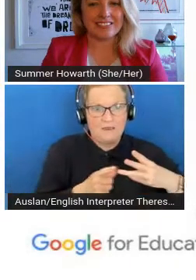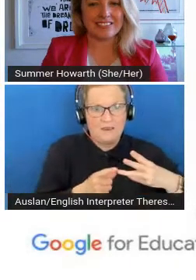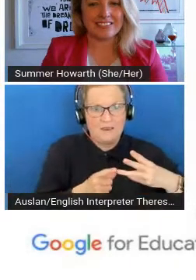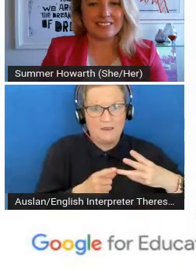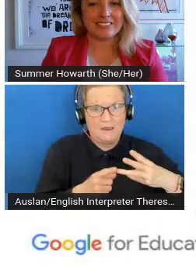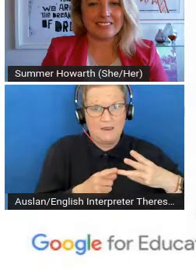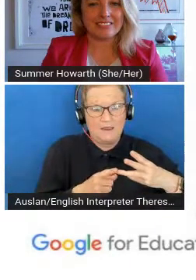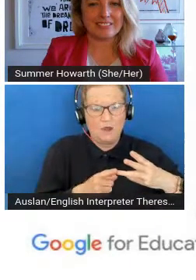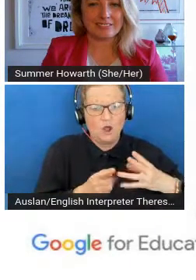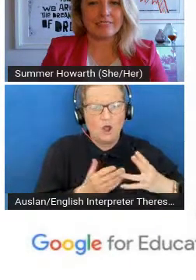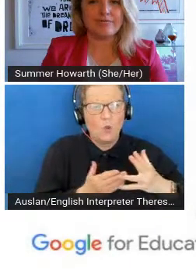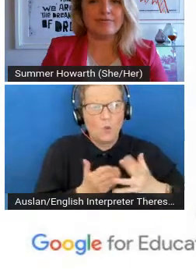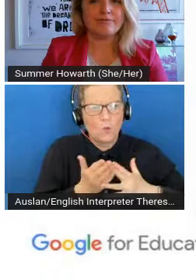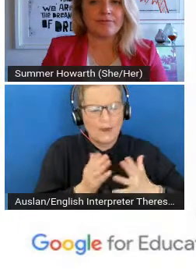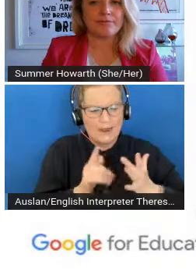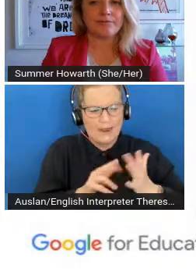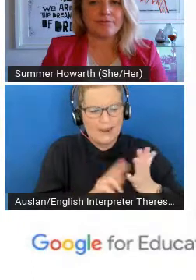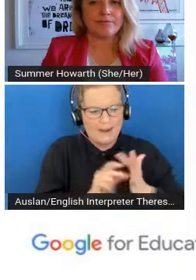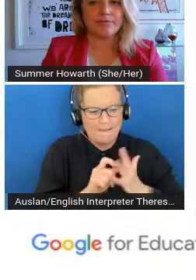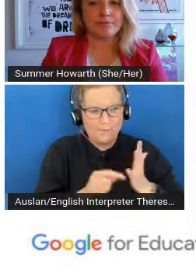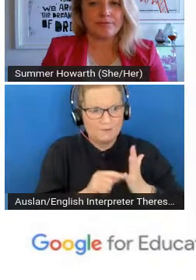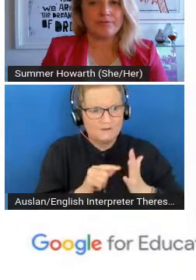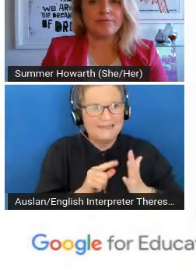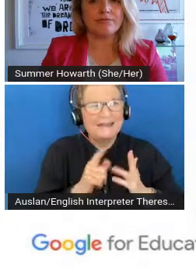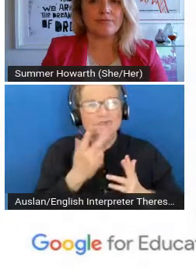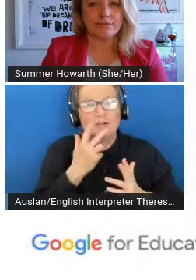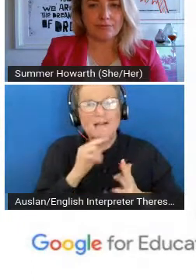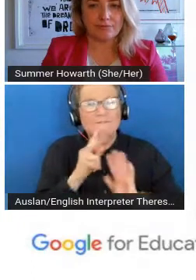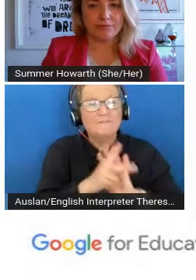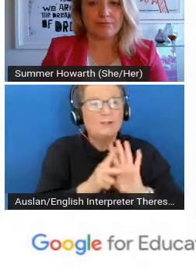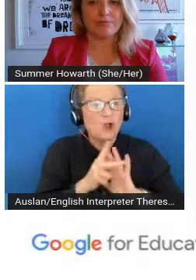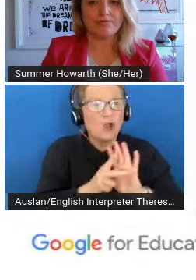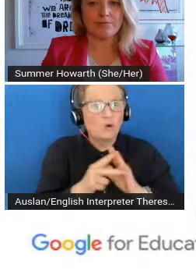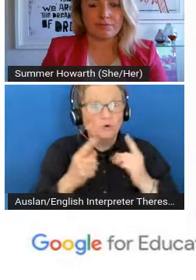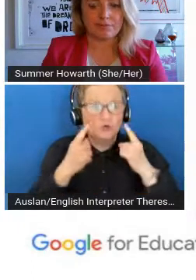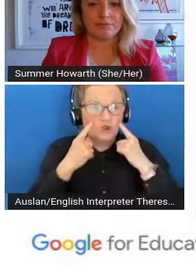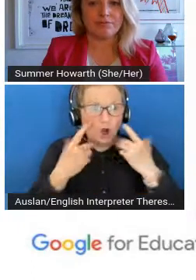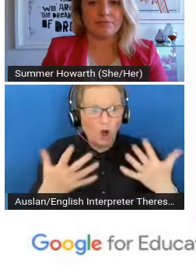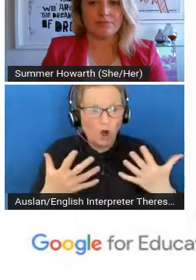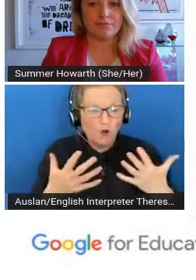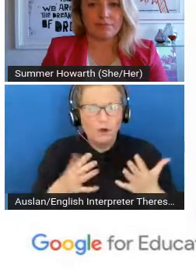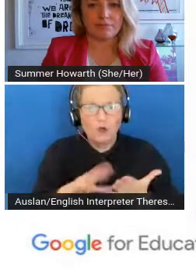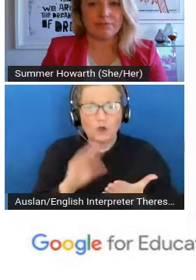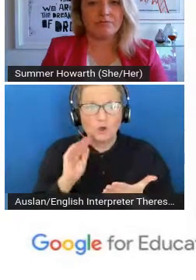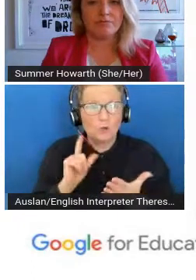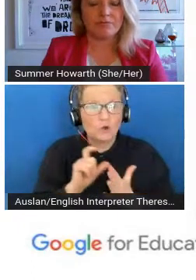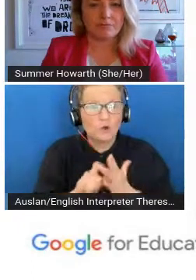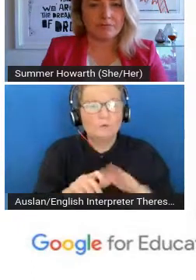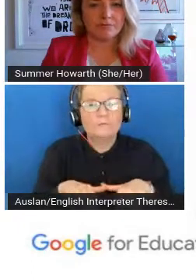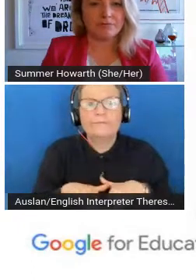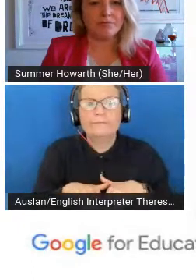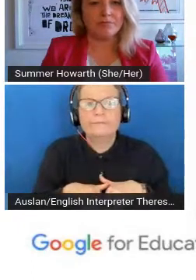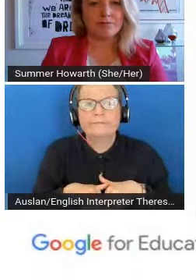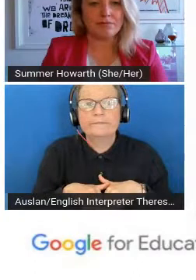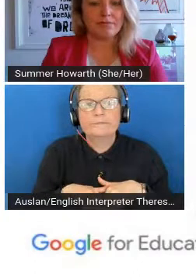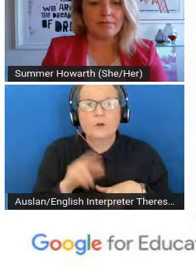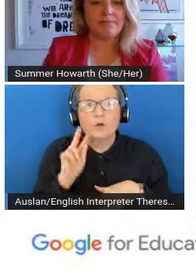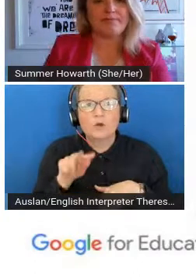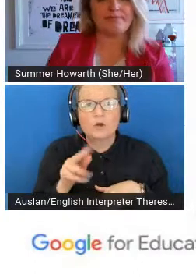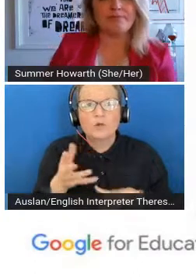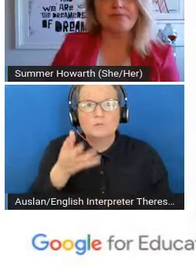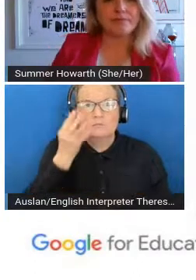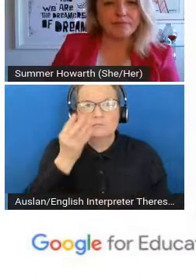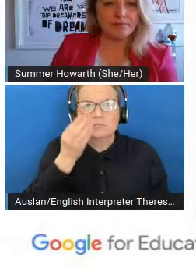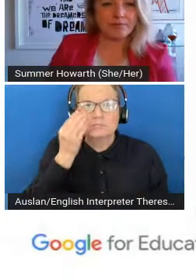really important, right? Is if I've got a video input, what are the students doing? Are they just passively receiving that video, or do I want them to